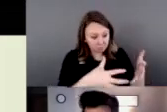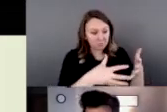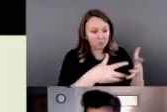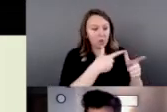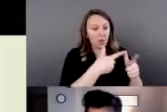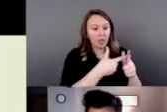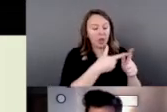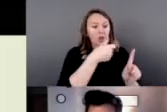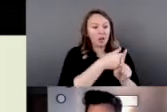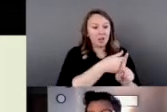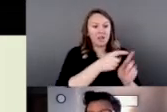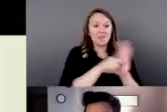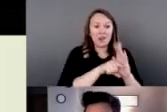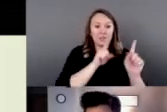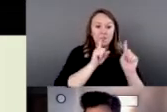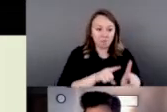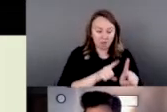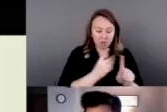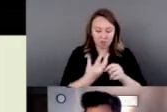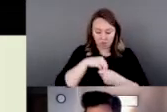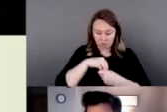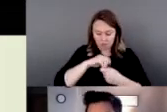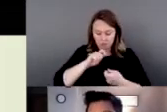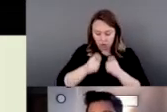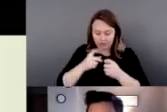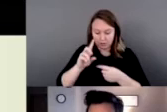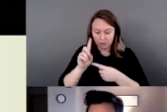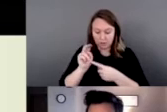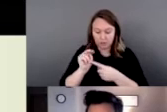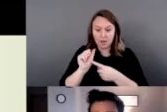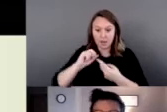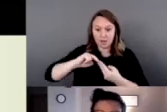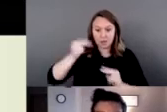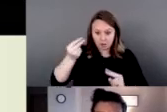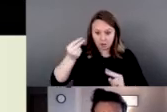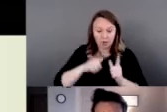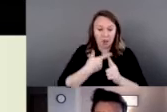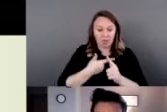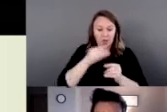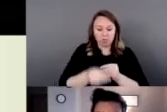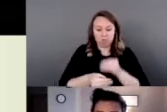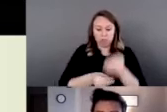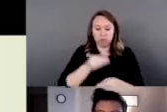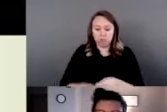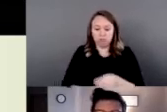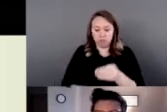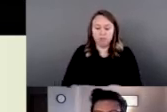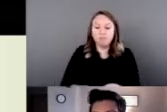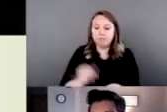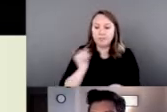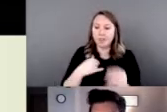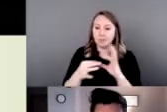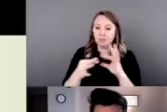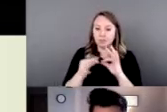ancestors to our generation, who in turn display these same symptoms. And then, like I had mentioned earlier, it